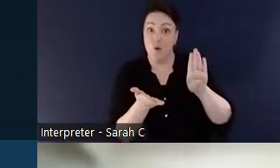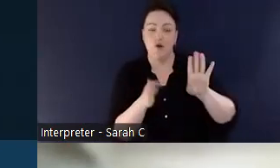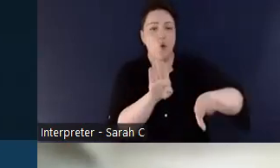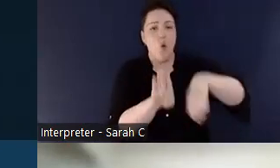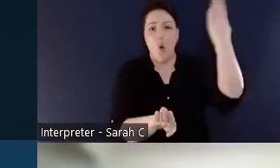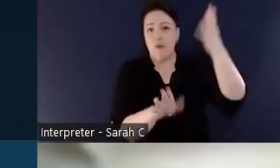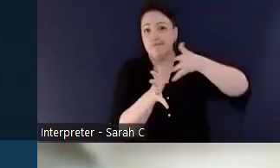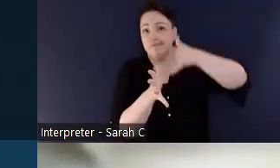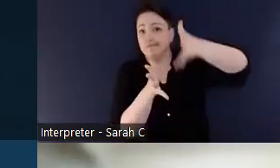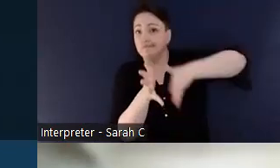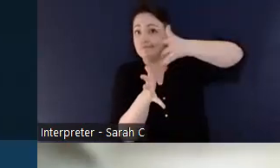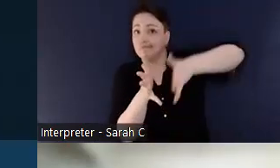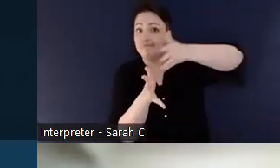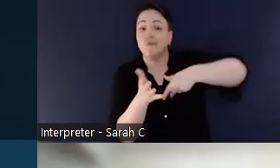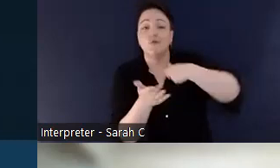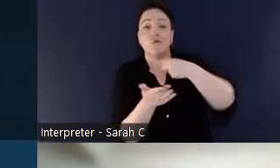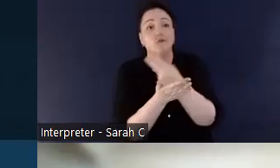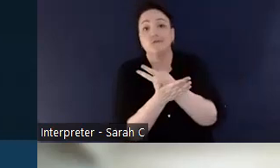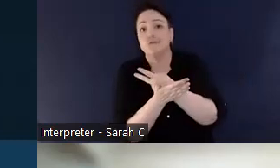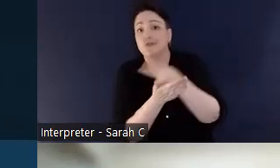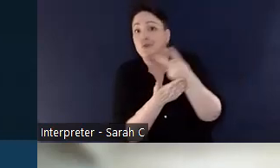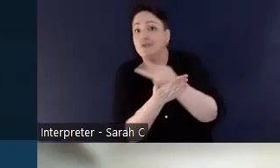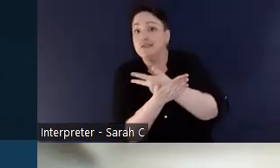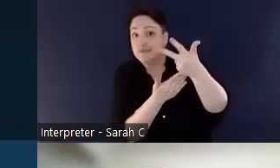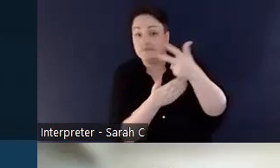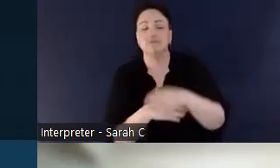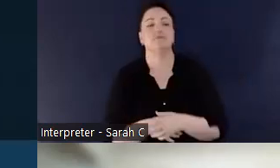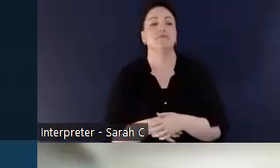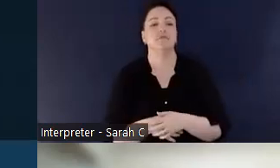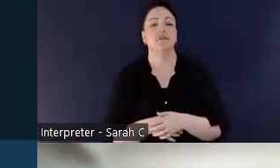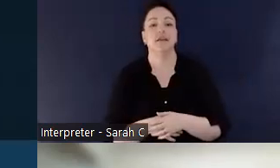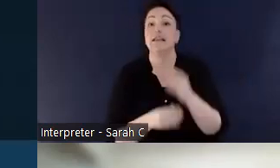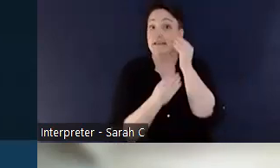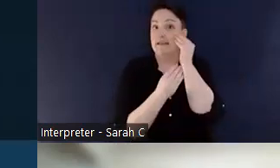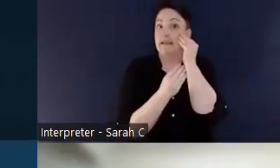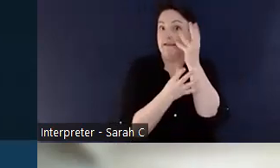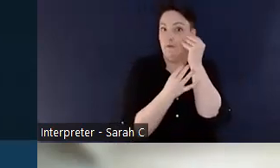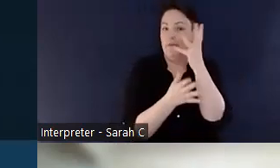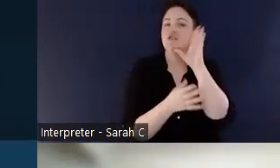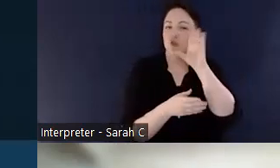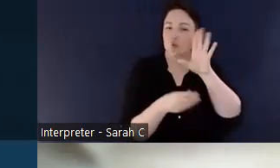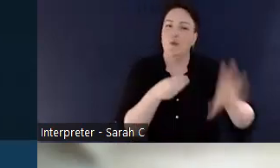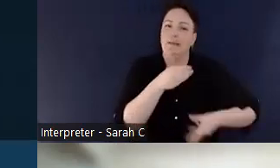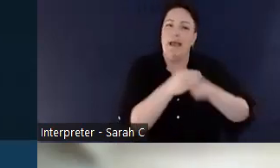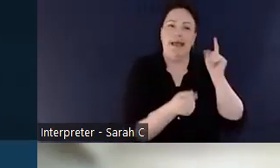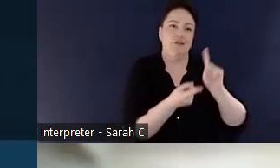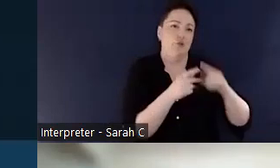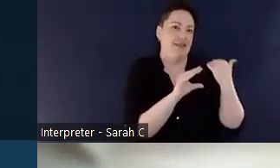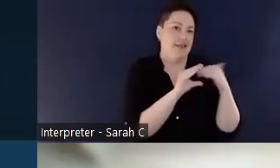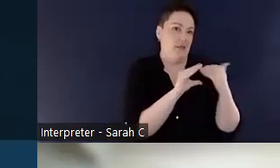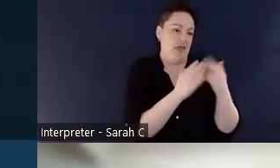and the information in it will be sent to you in that recap email that I mentioned in a couple of weeks.